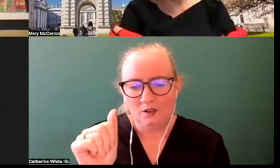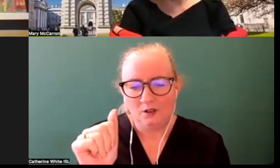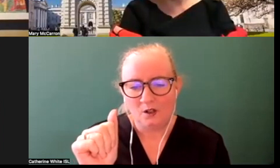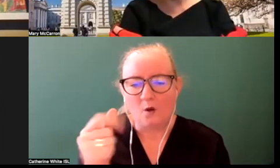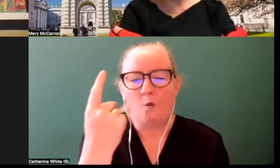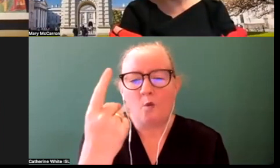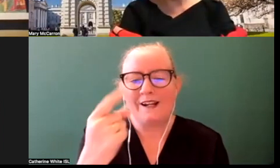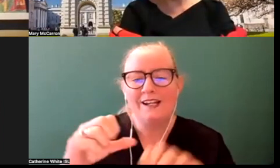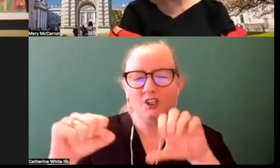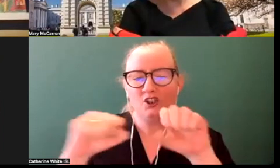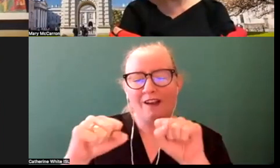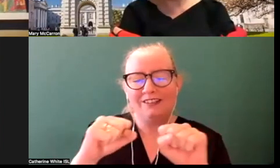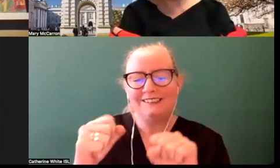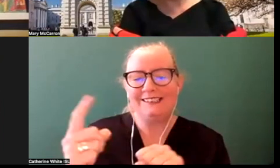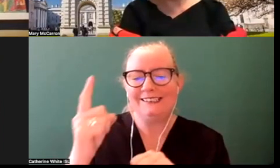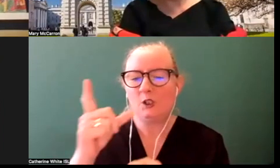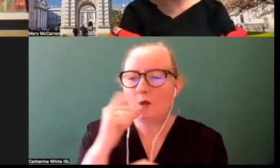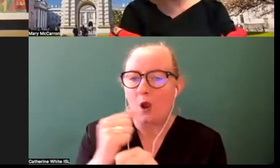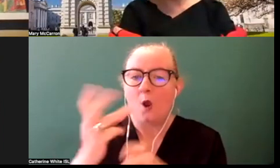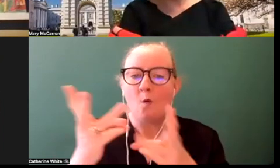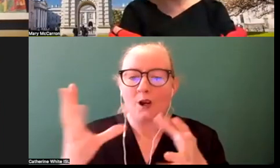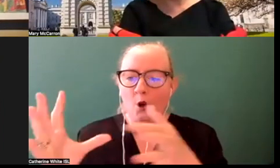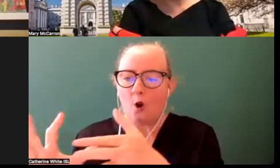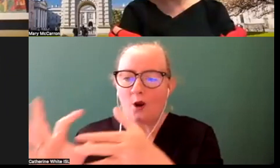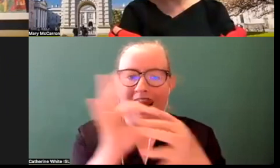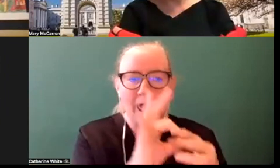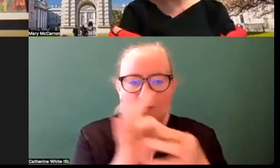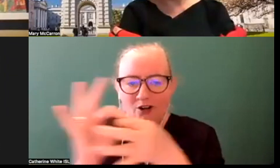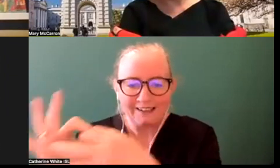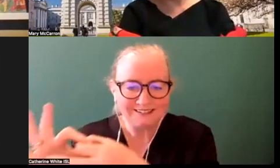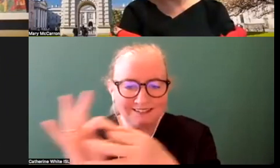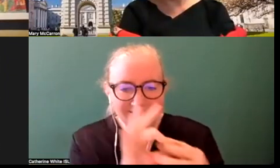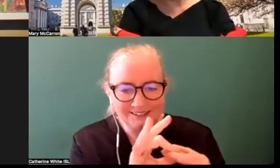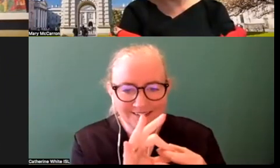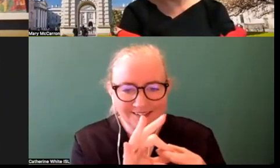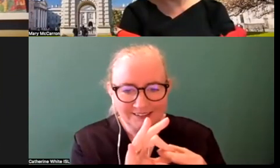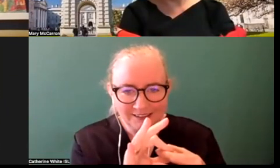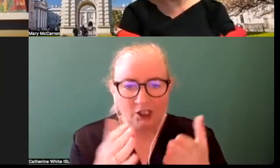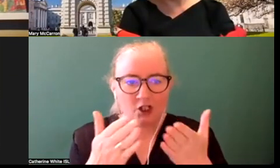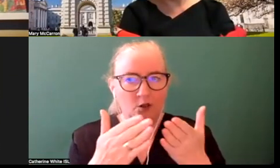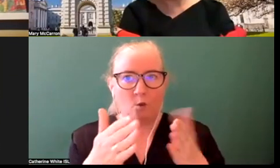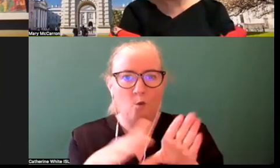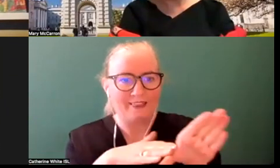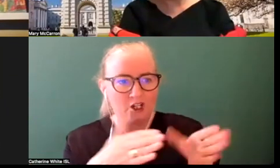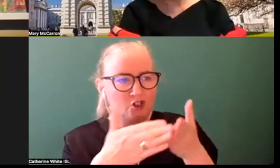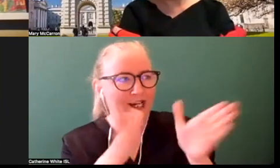about the way that they actually worked in collaboration with multidisciplinary teams from generic services. But it was very much like what Fintan was